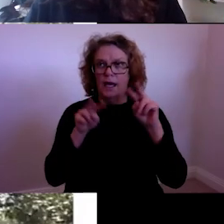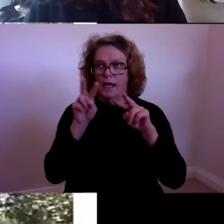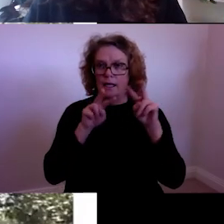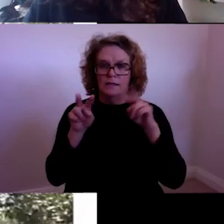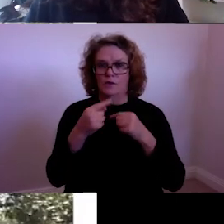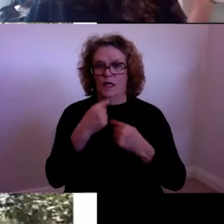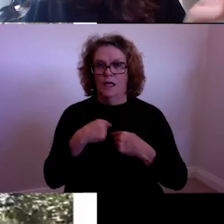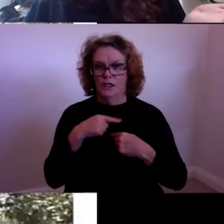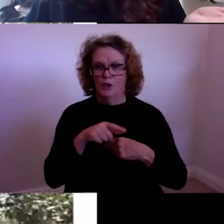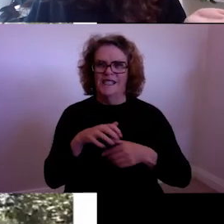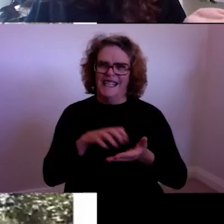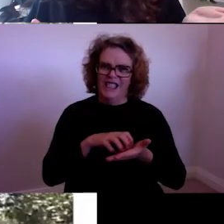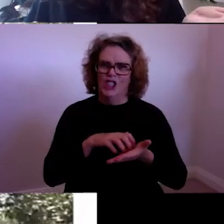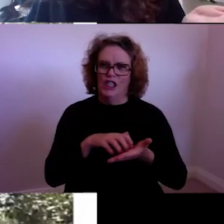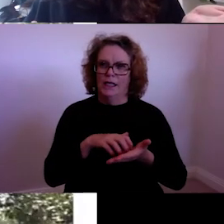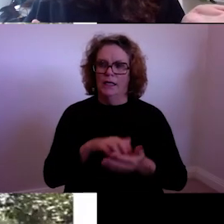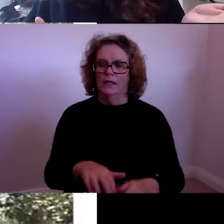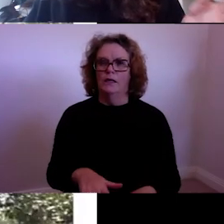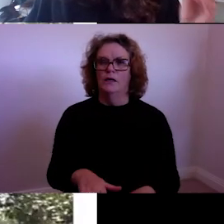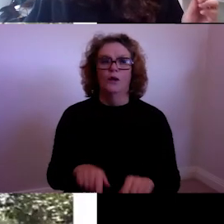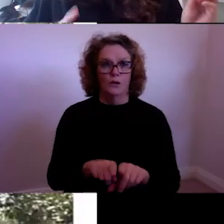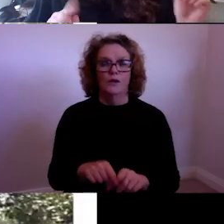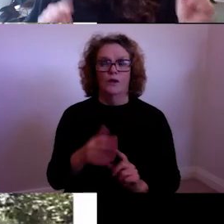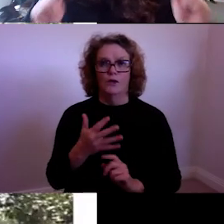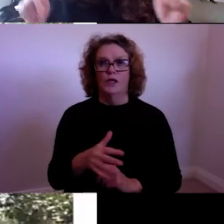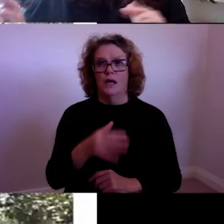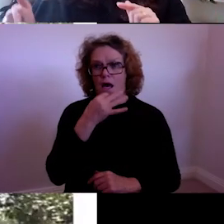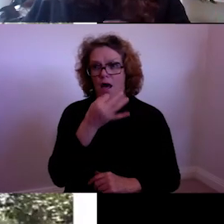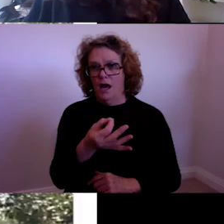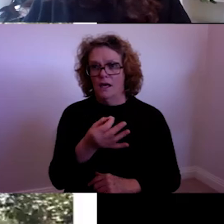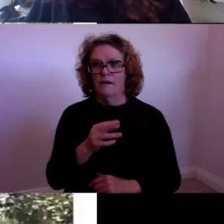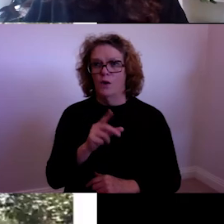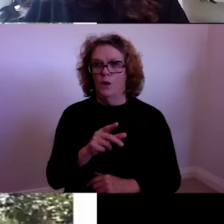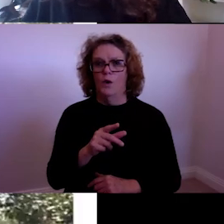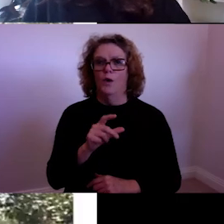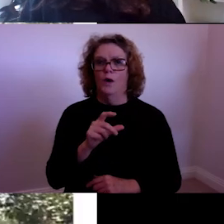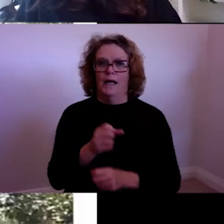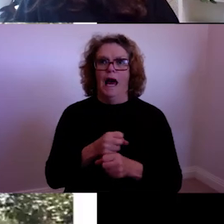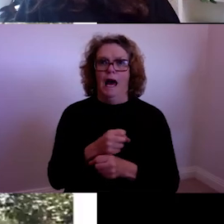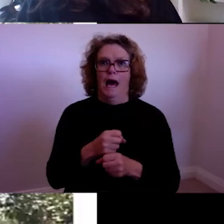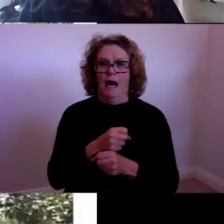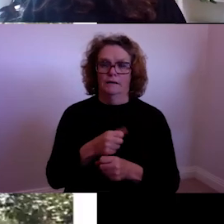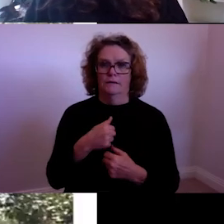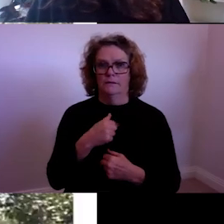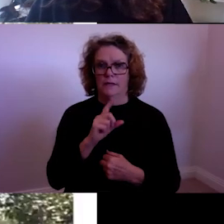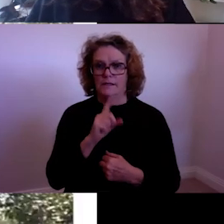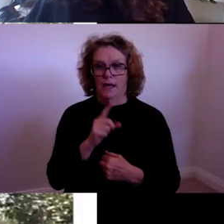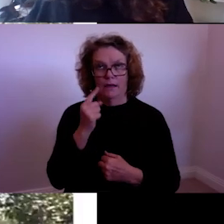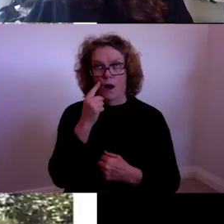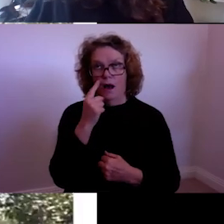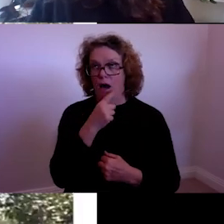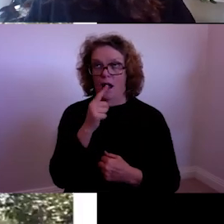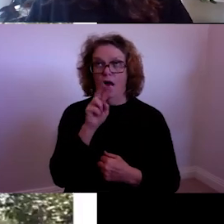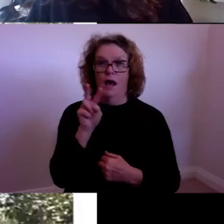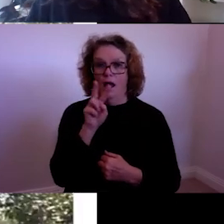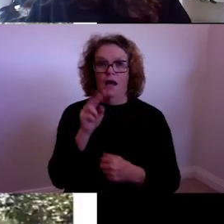then support her with that. She also did ask for the car to go home. And when I